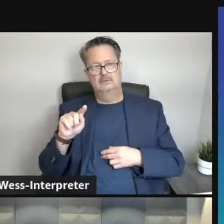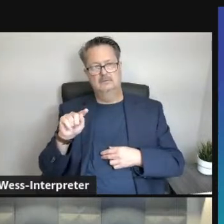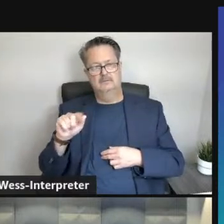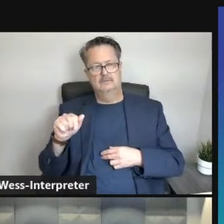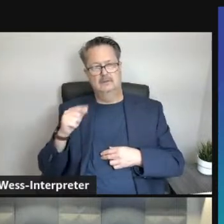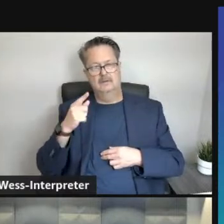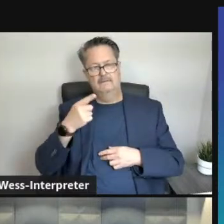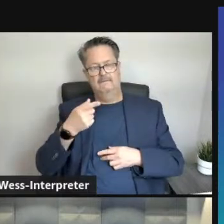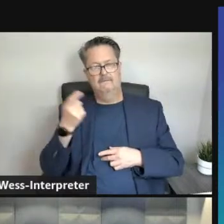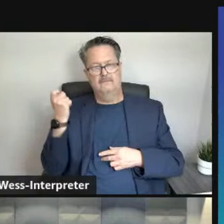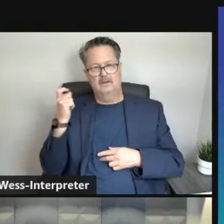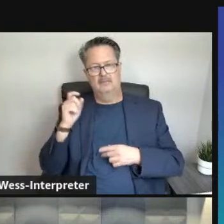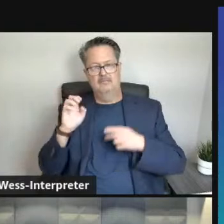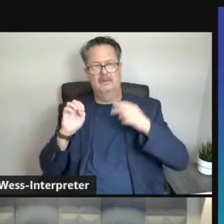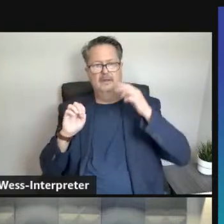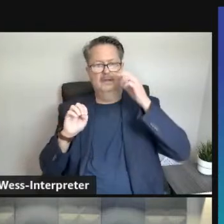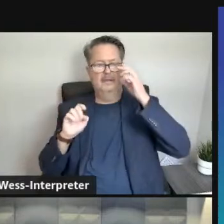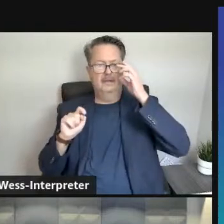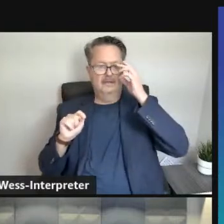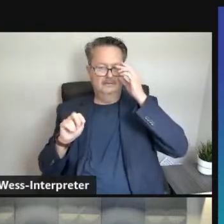Kubernetes.